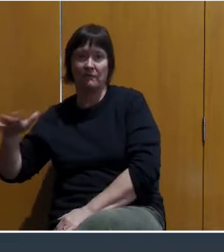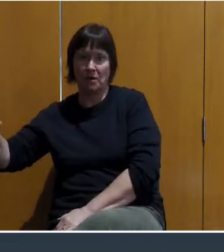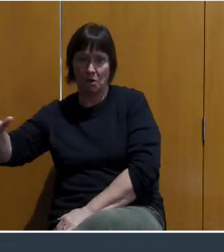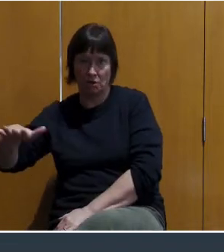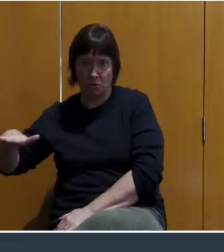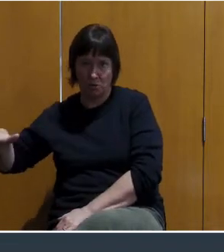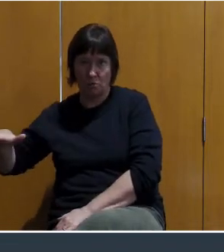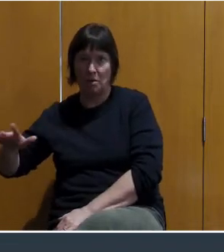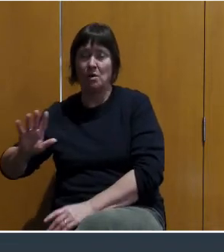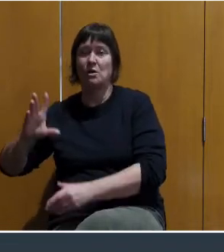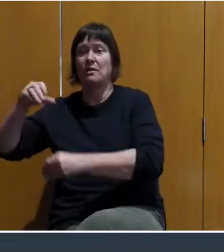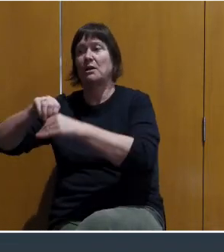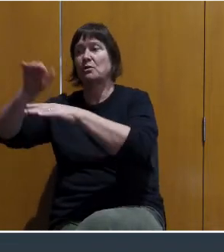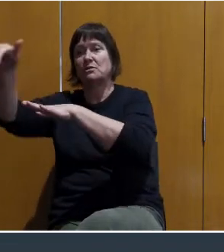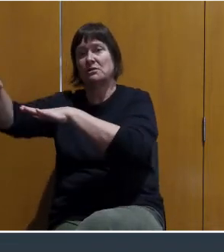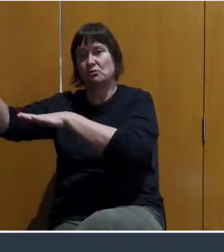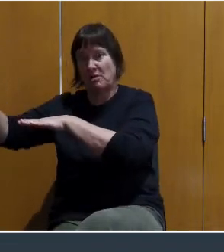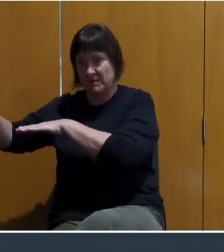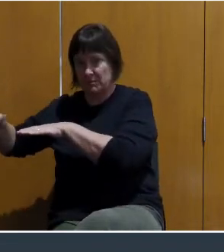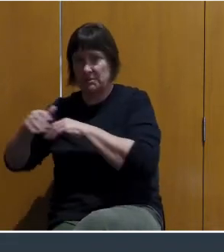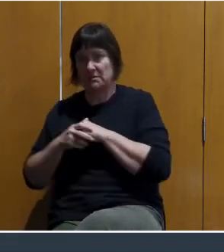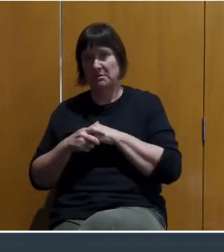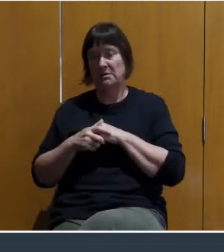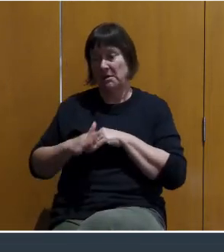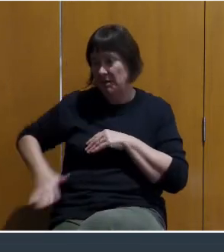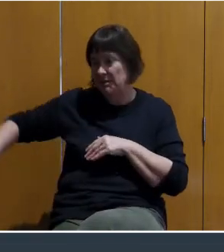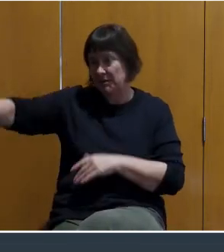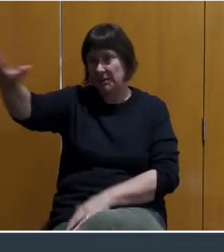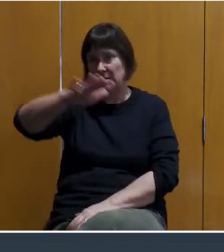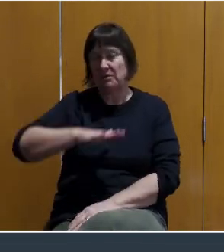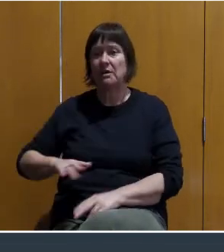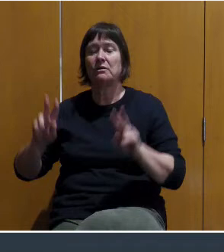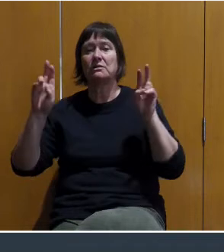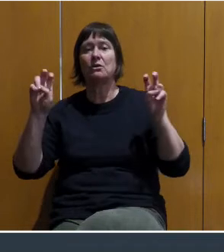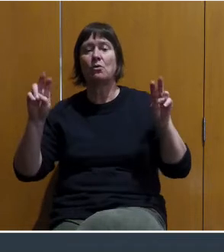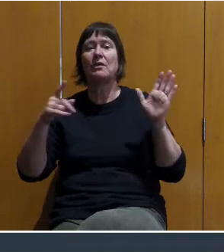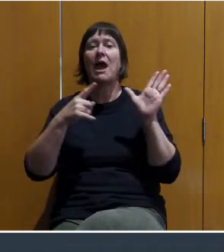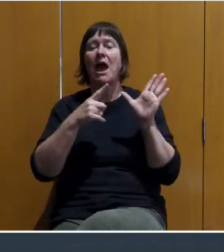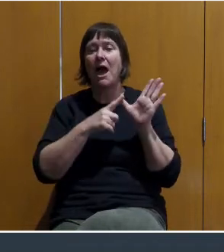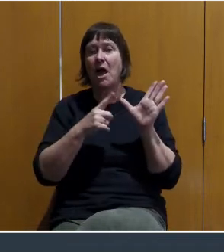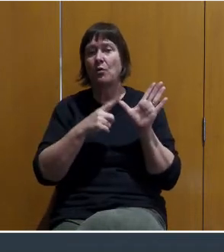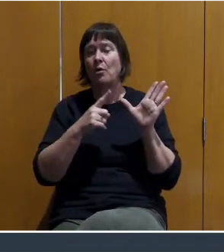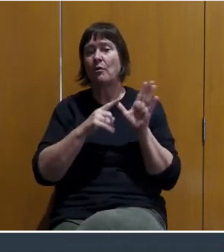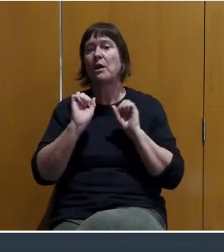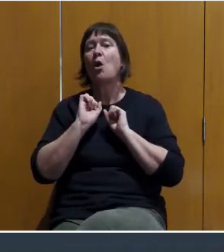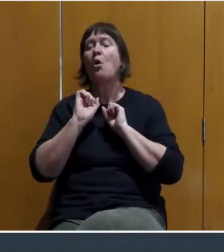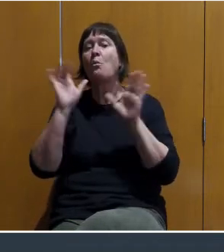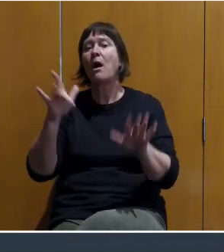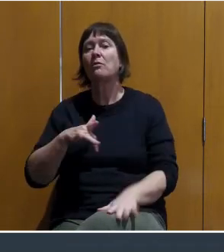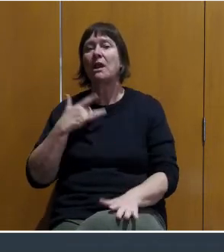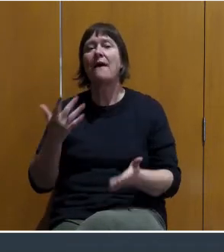the scrapes. And my understanding is that is called the Ahriri Wildlife